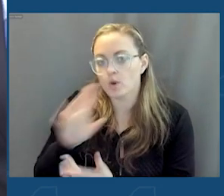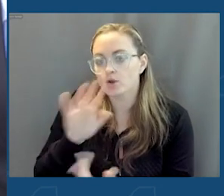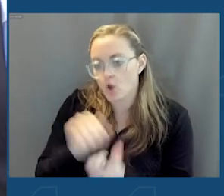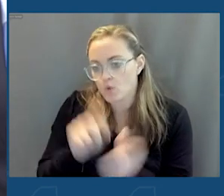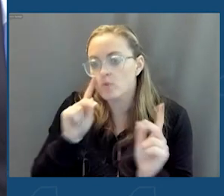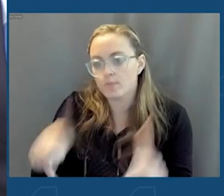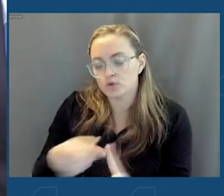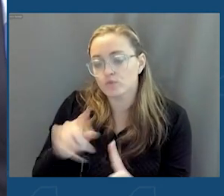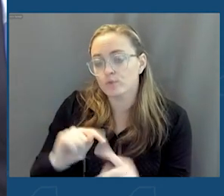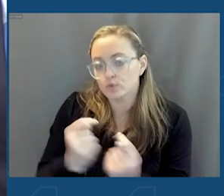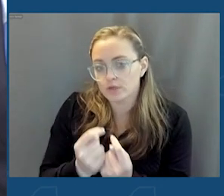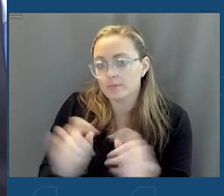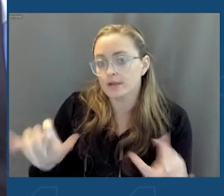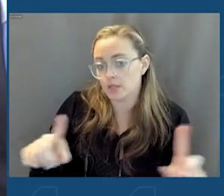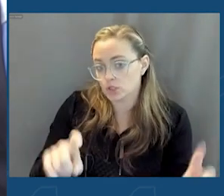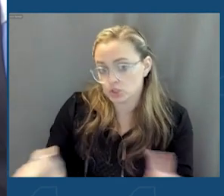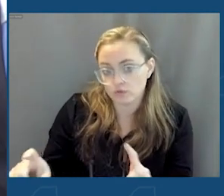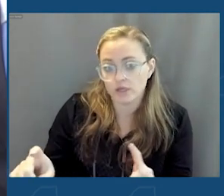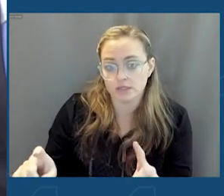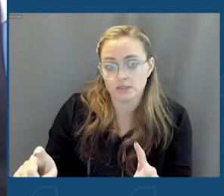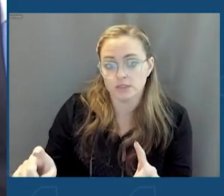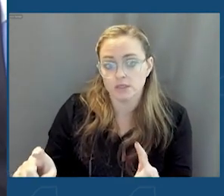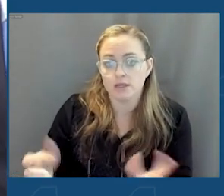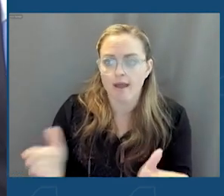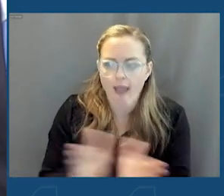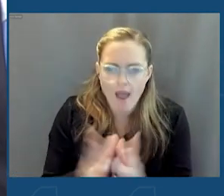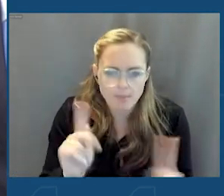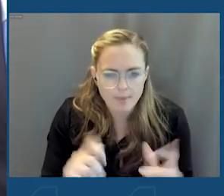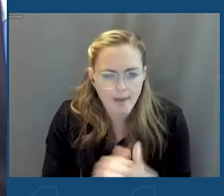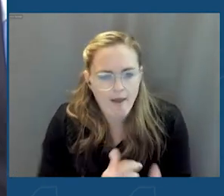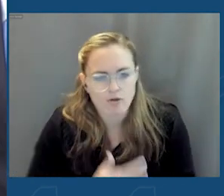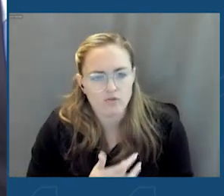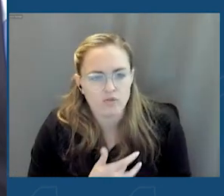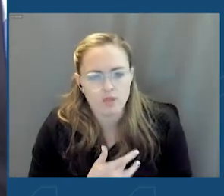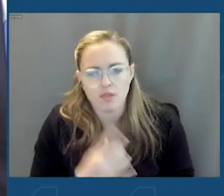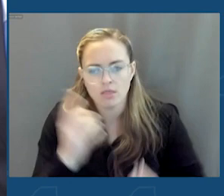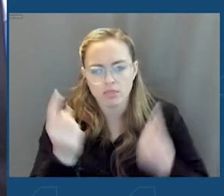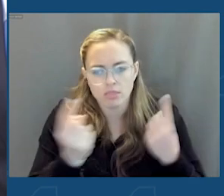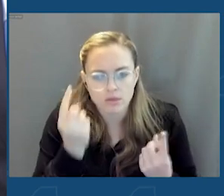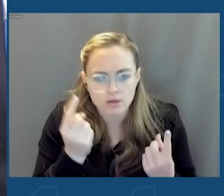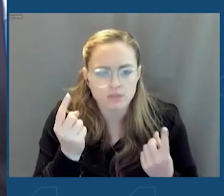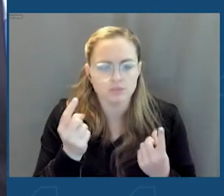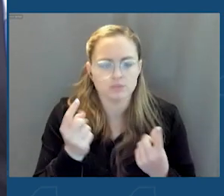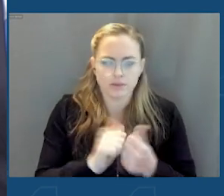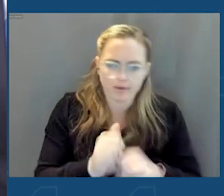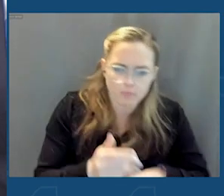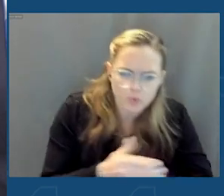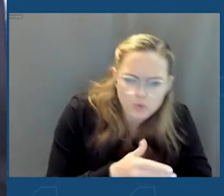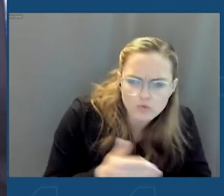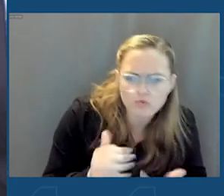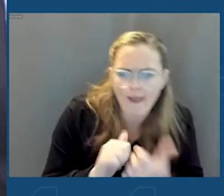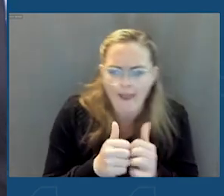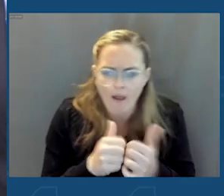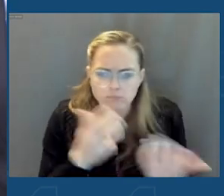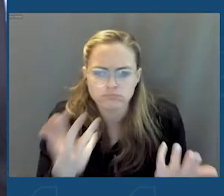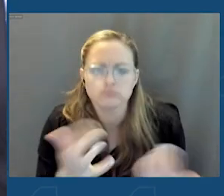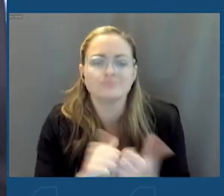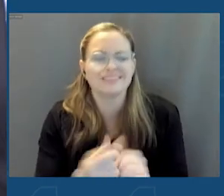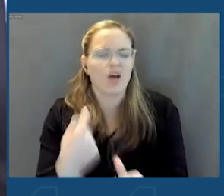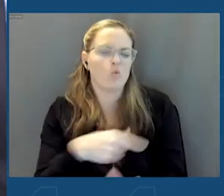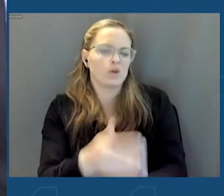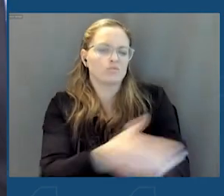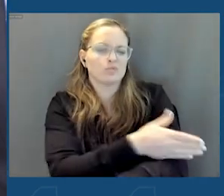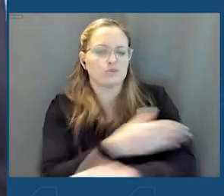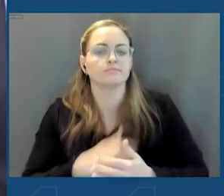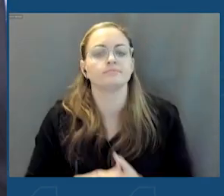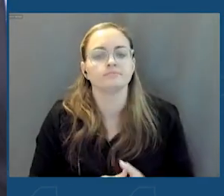these surveys, asking people how they feel and what their thoughts are and how we can improve is how we get better. So let's talk